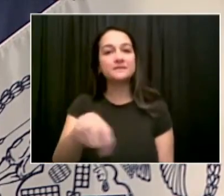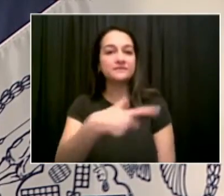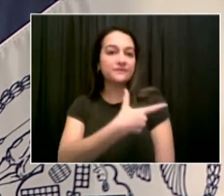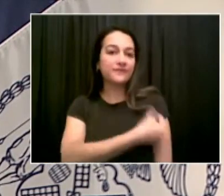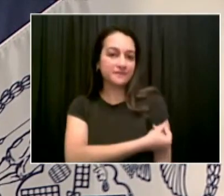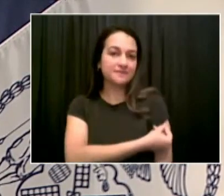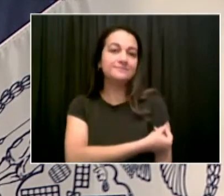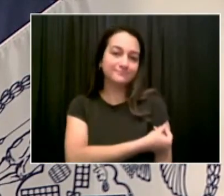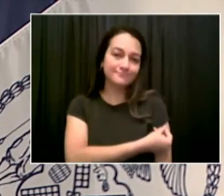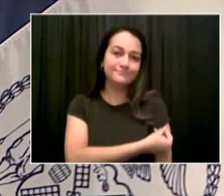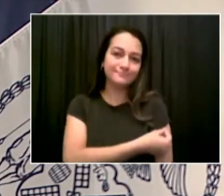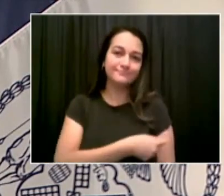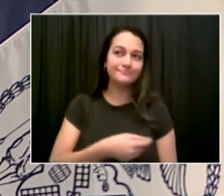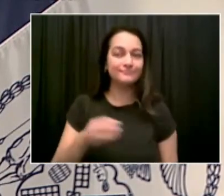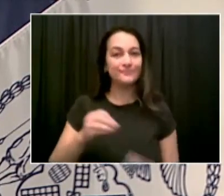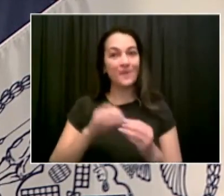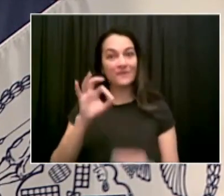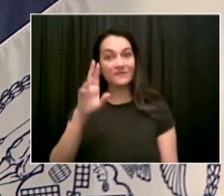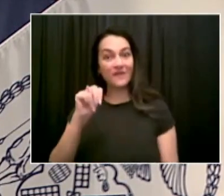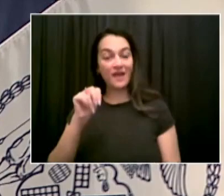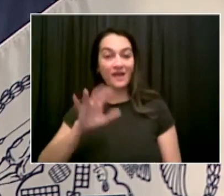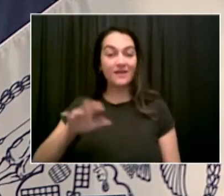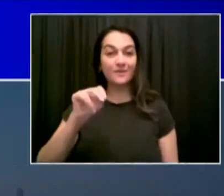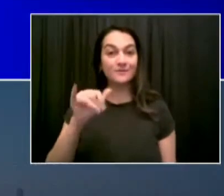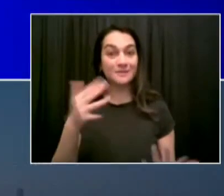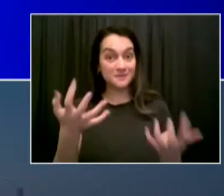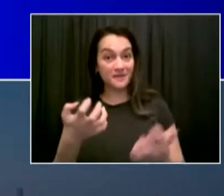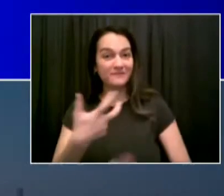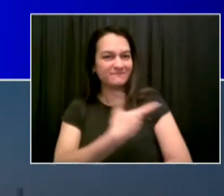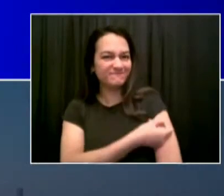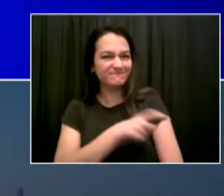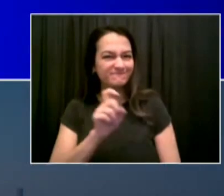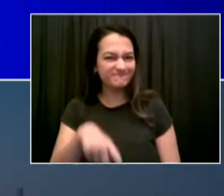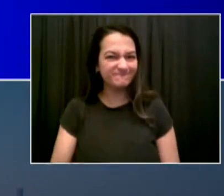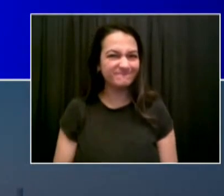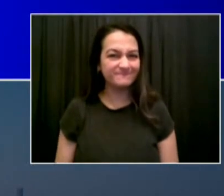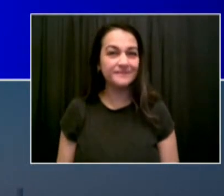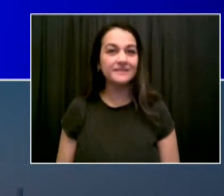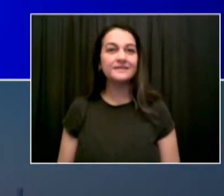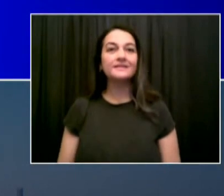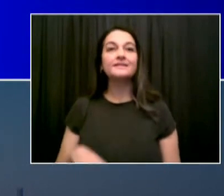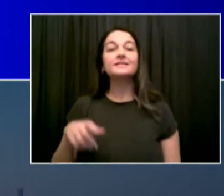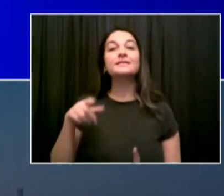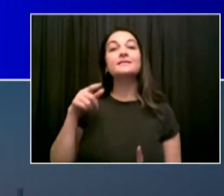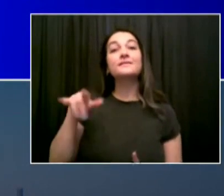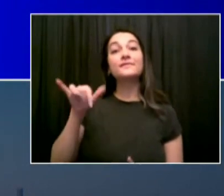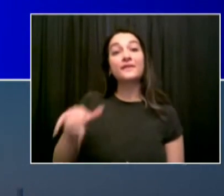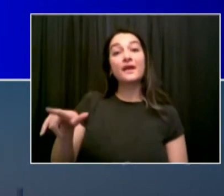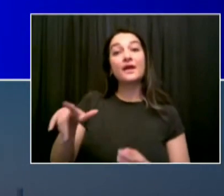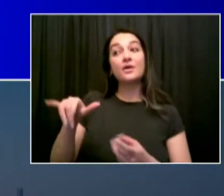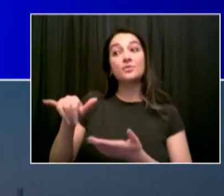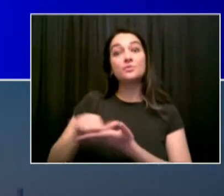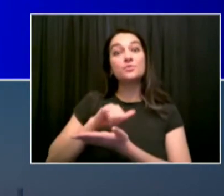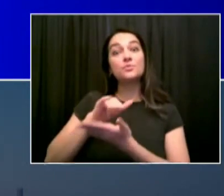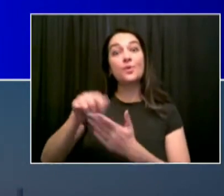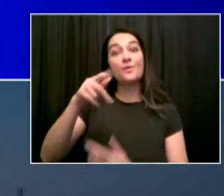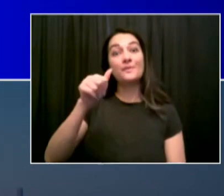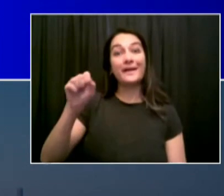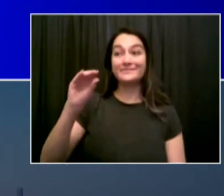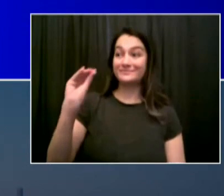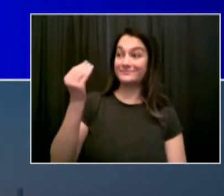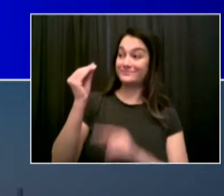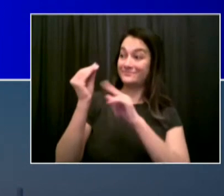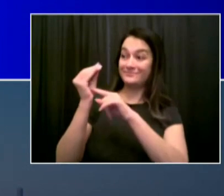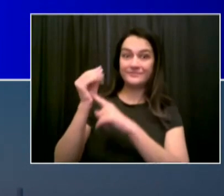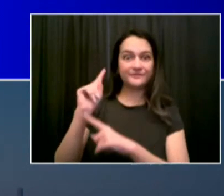approach. It will require vaccination for workers and customers in indoor dining, in